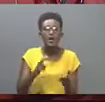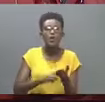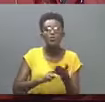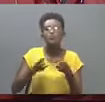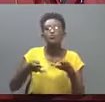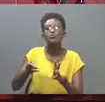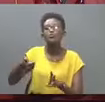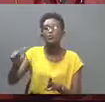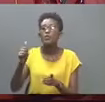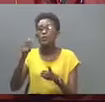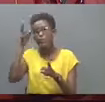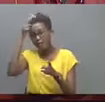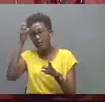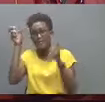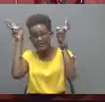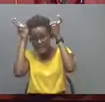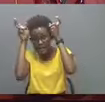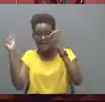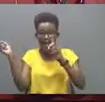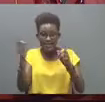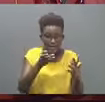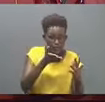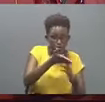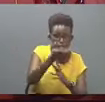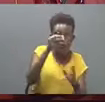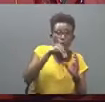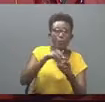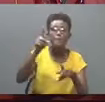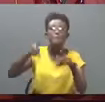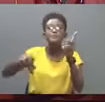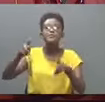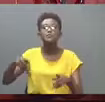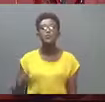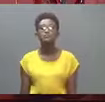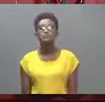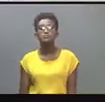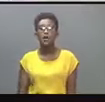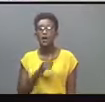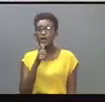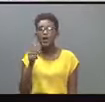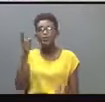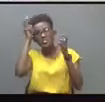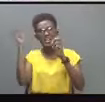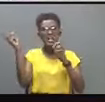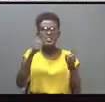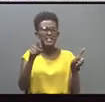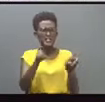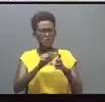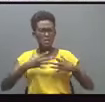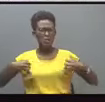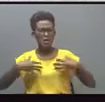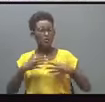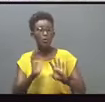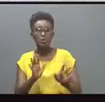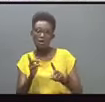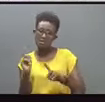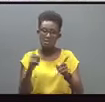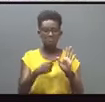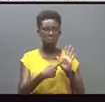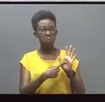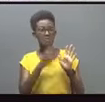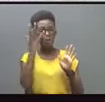but he comes through people. Ko Satani atazana amahembe n'umurizo ahubwo azaciye mu bantu. So the